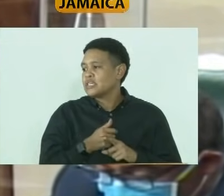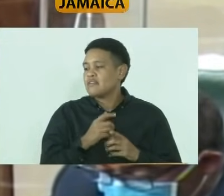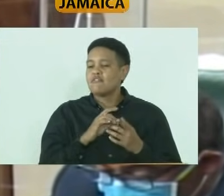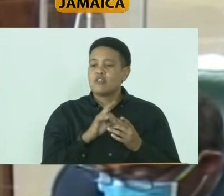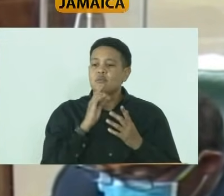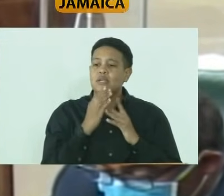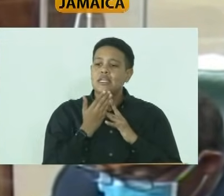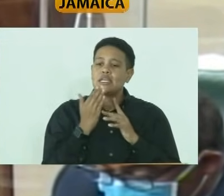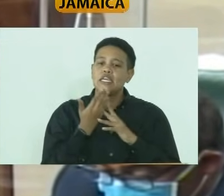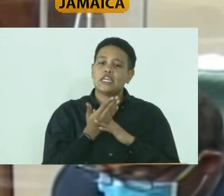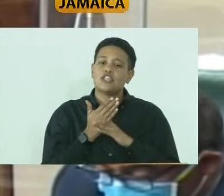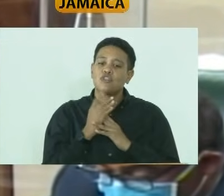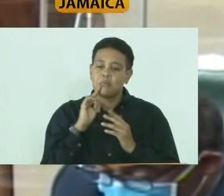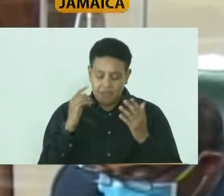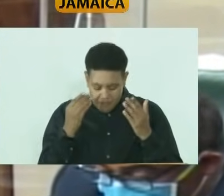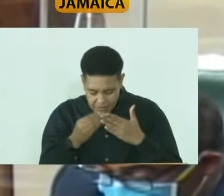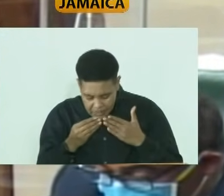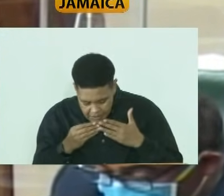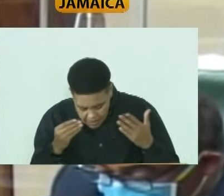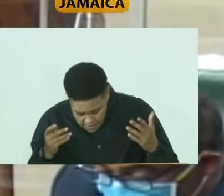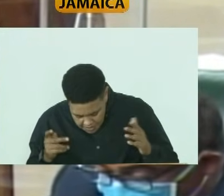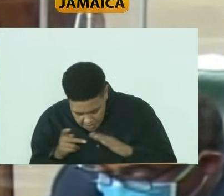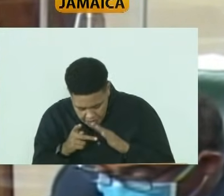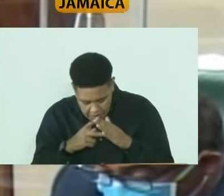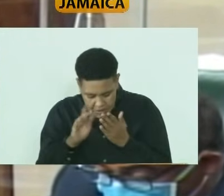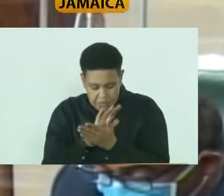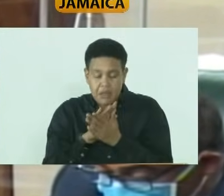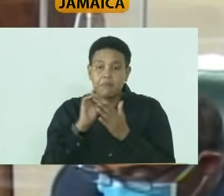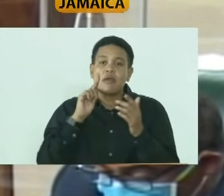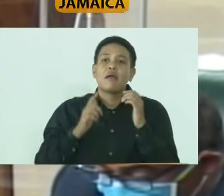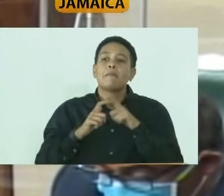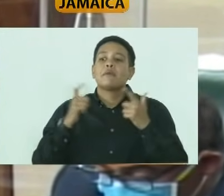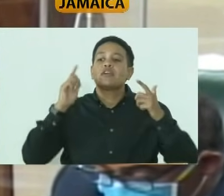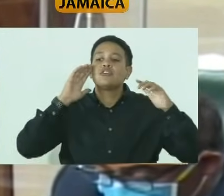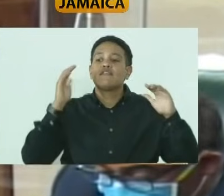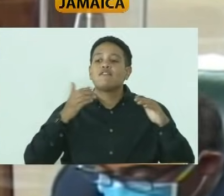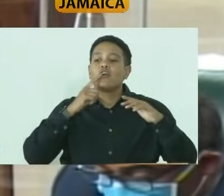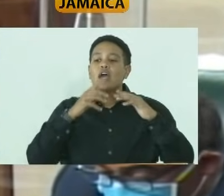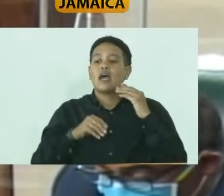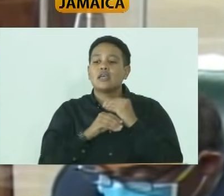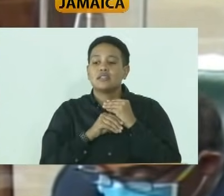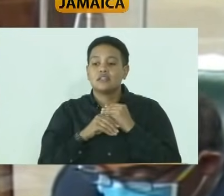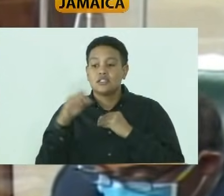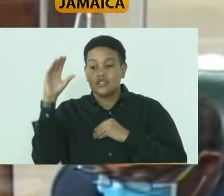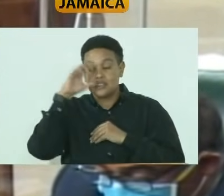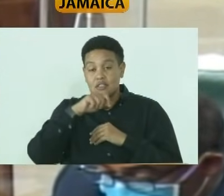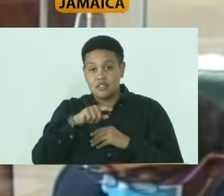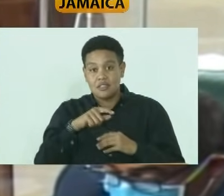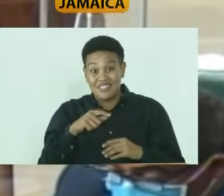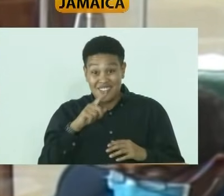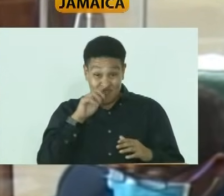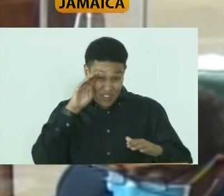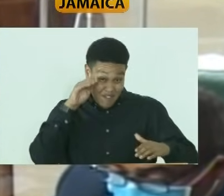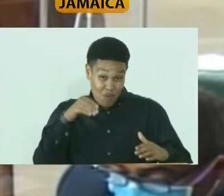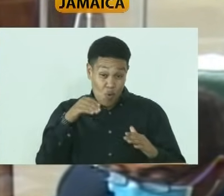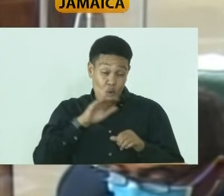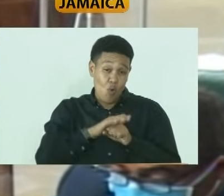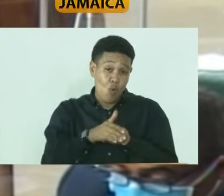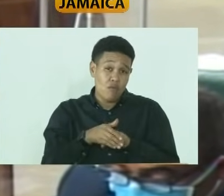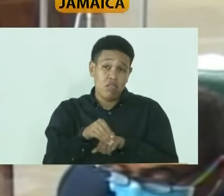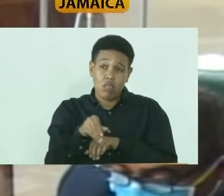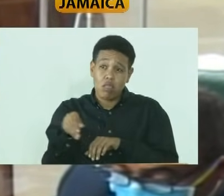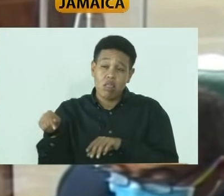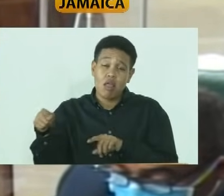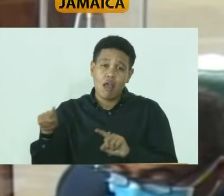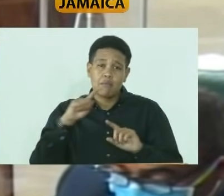A major focus of the supplementary estimate is addressing the intensification of COVID-19 by